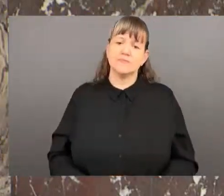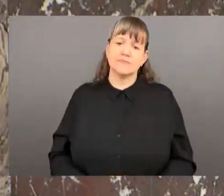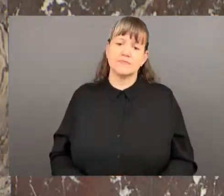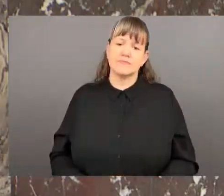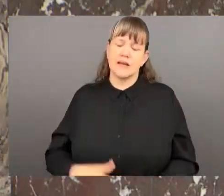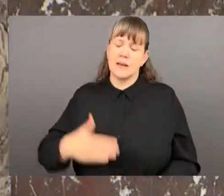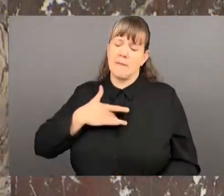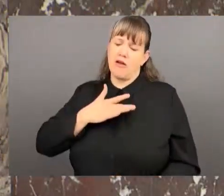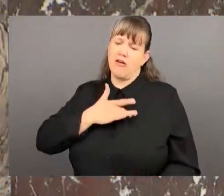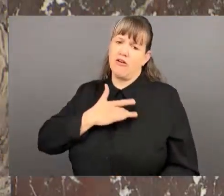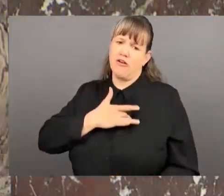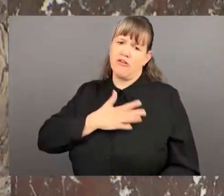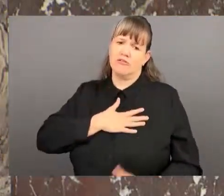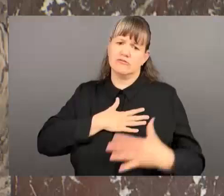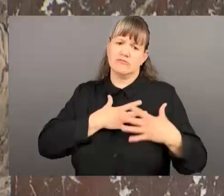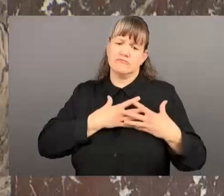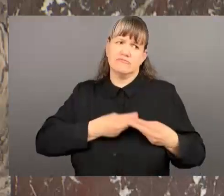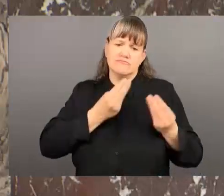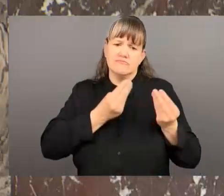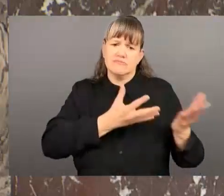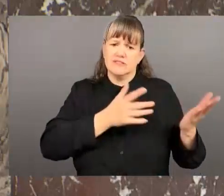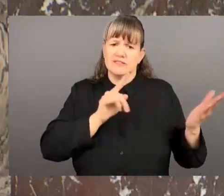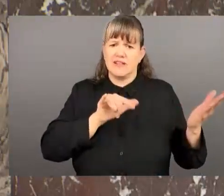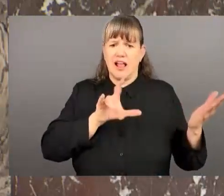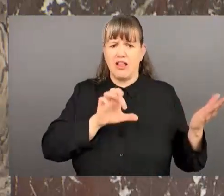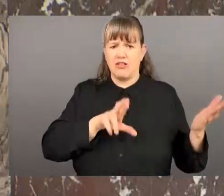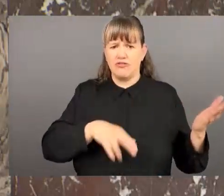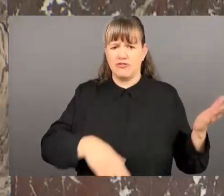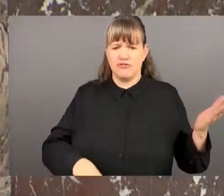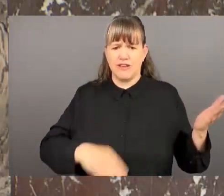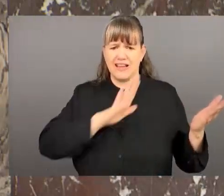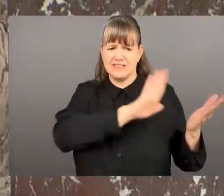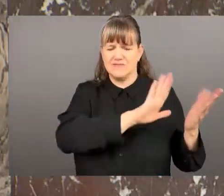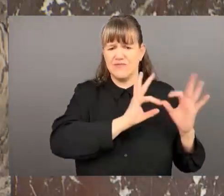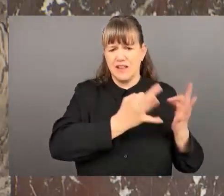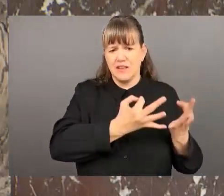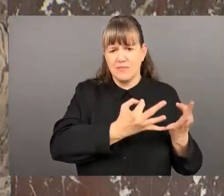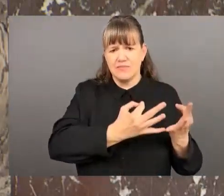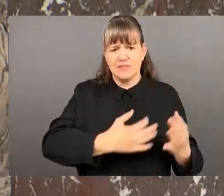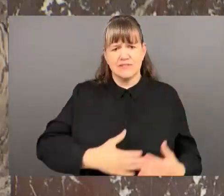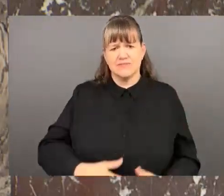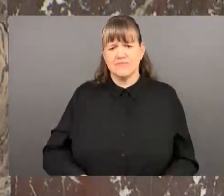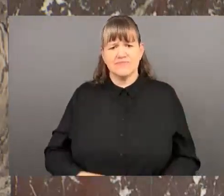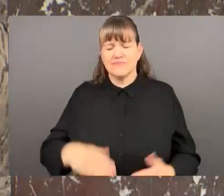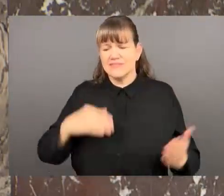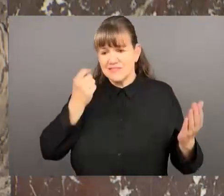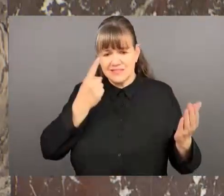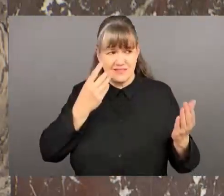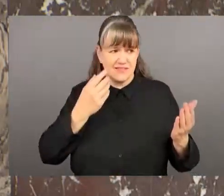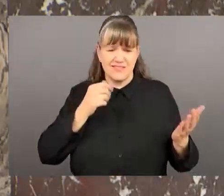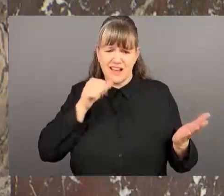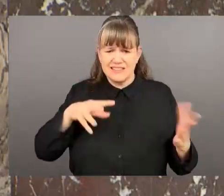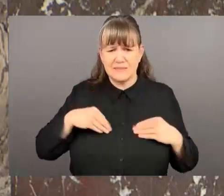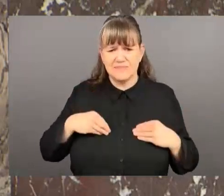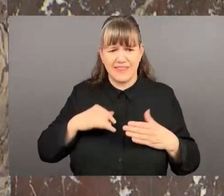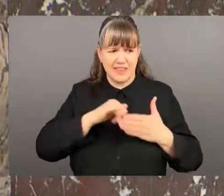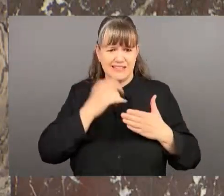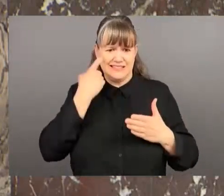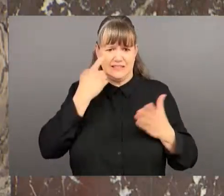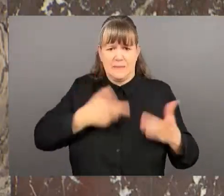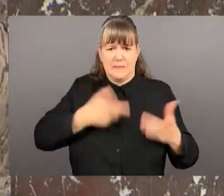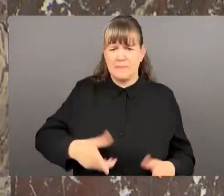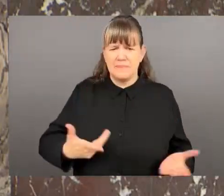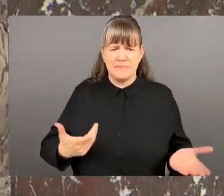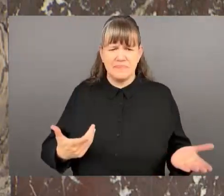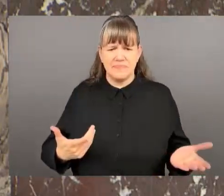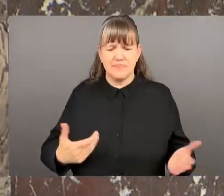I said then, I'll say again now, it's unacceptable for this to happen. What I can share with the member, which I have shared with the member,